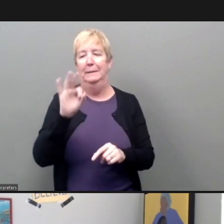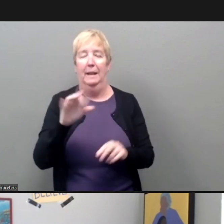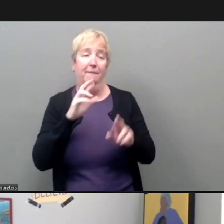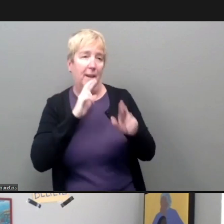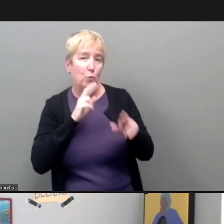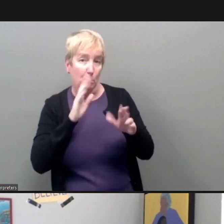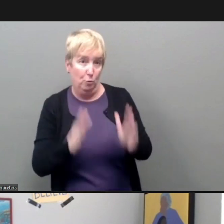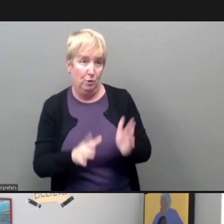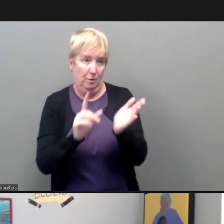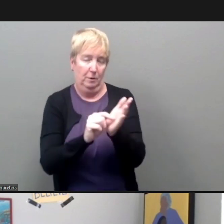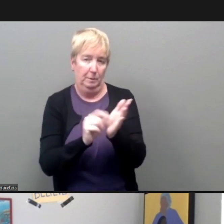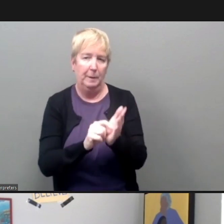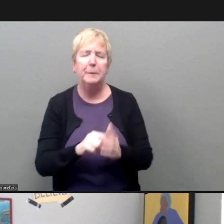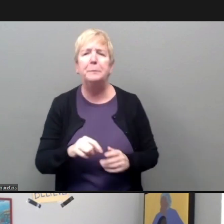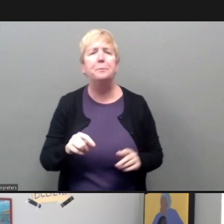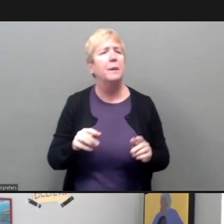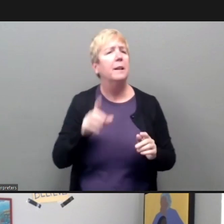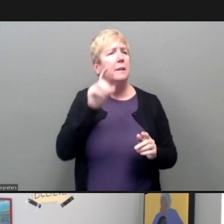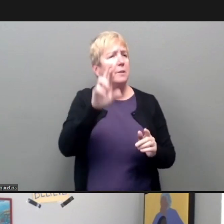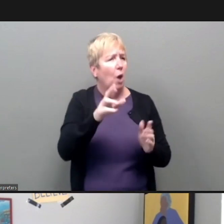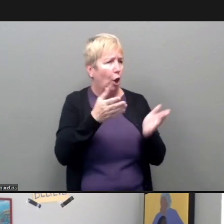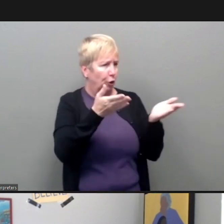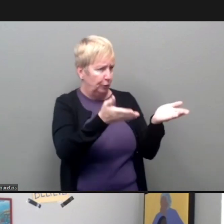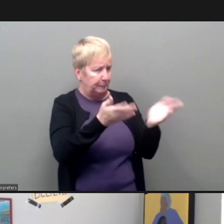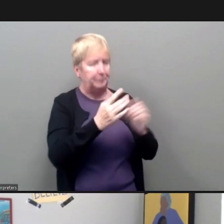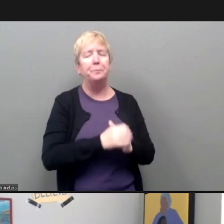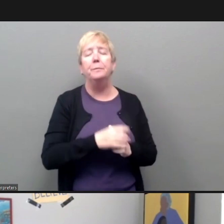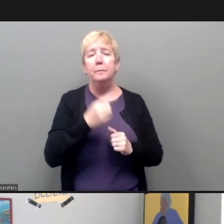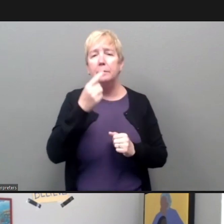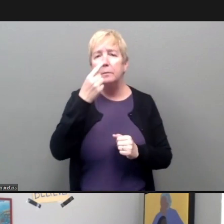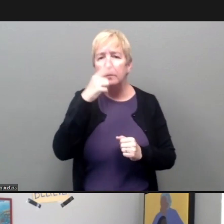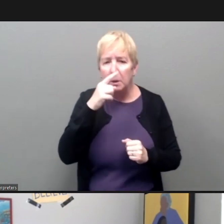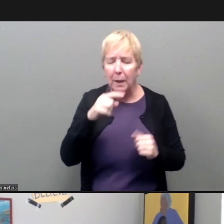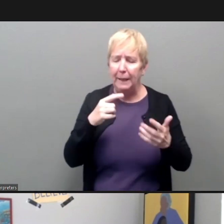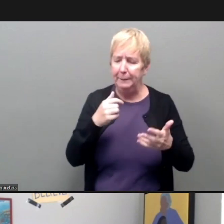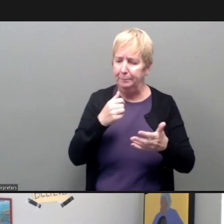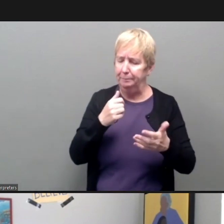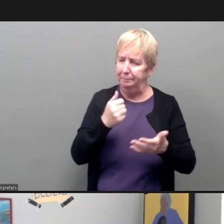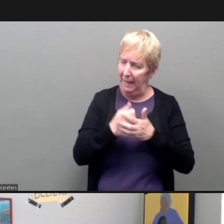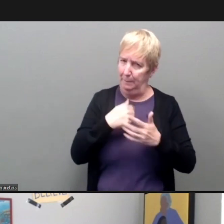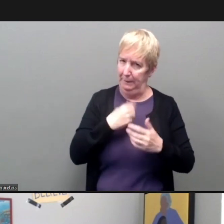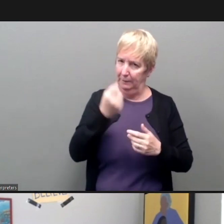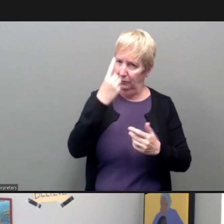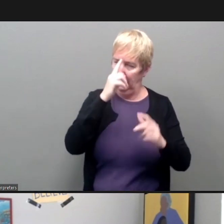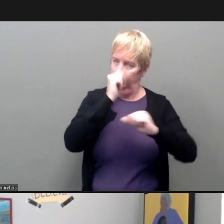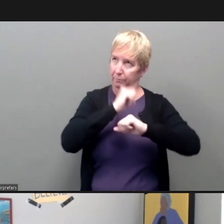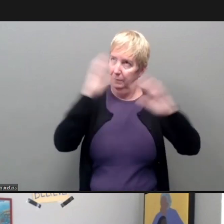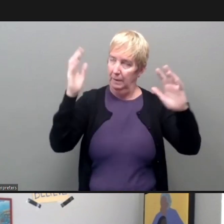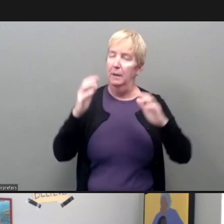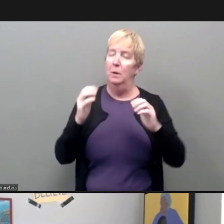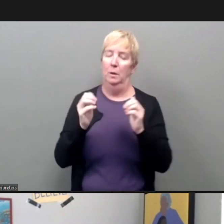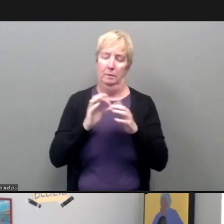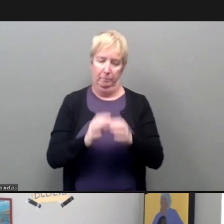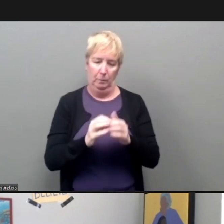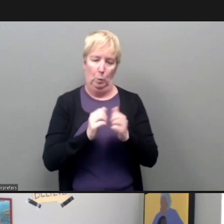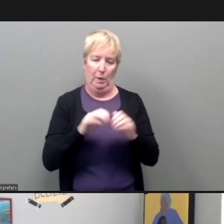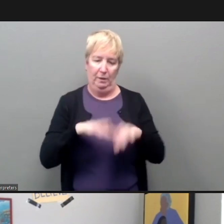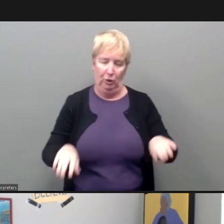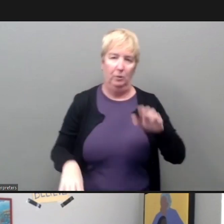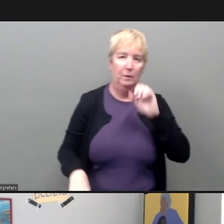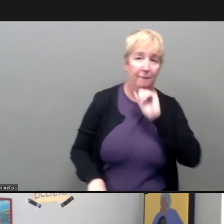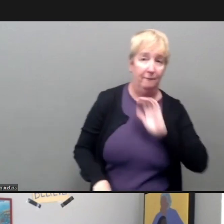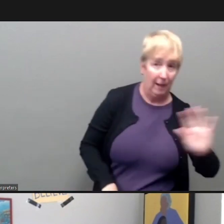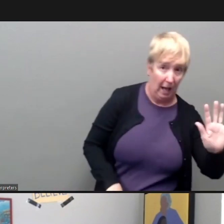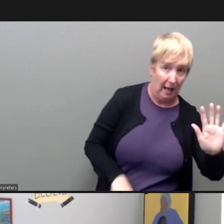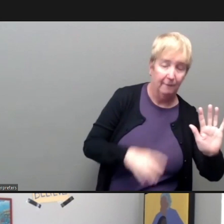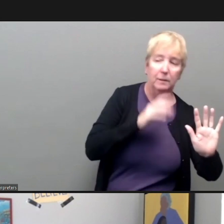Dr. Patajones-Grace, I was hoping maybe you could just verify or clarify regarding the 5 to 11-year-olds. It's my understanding that